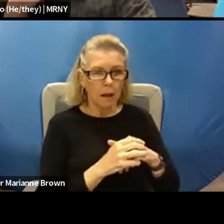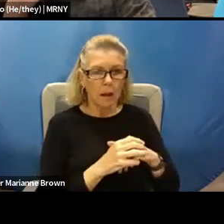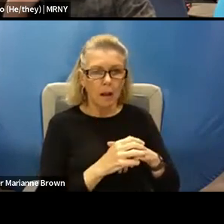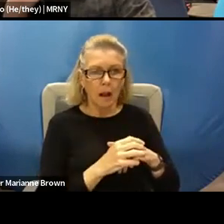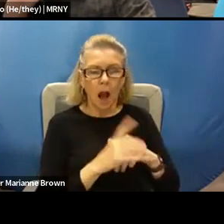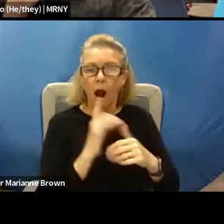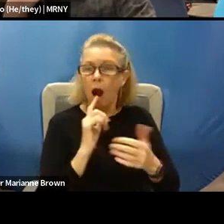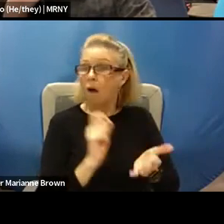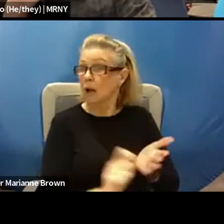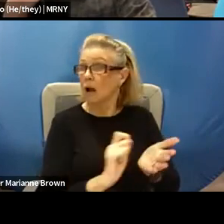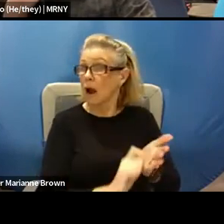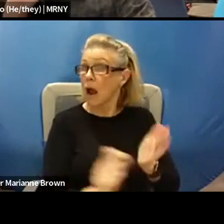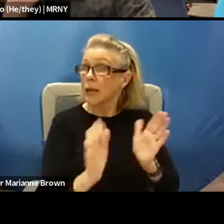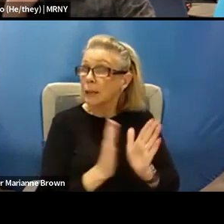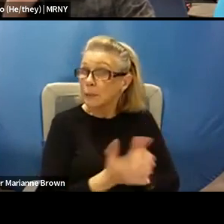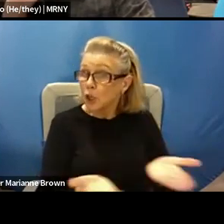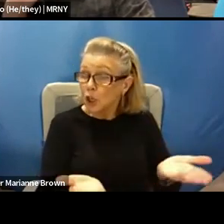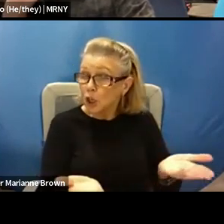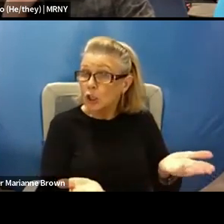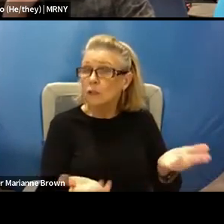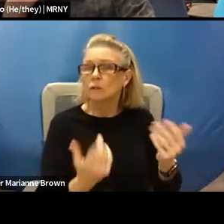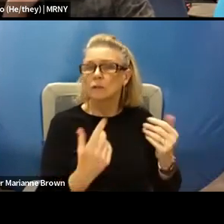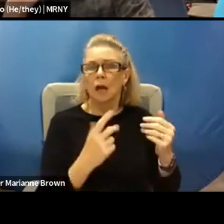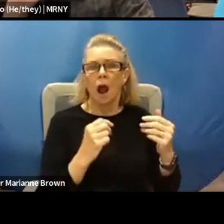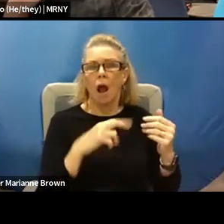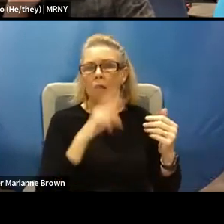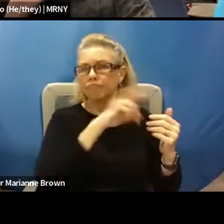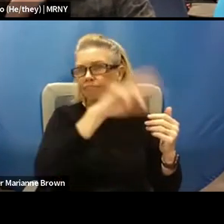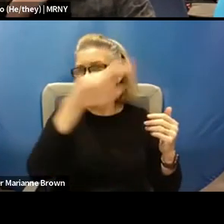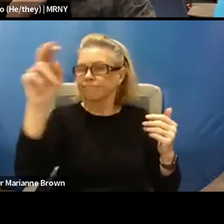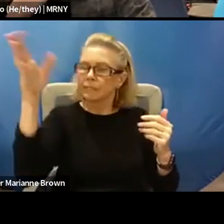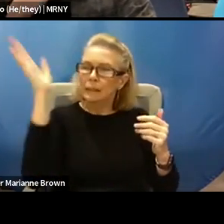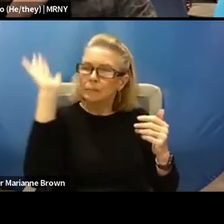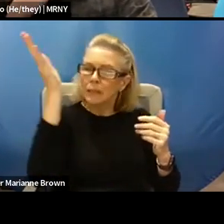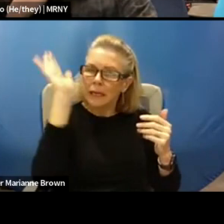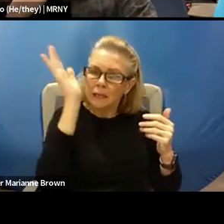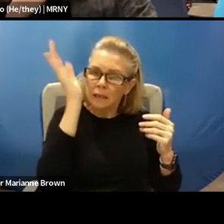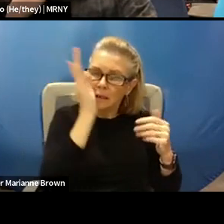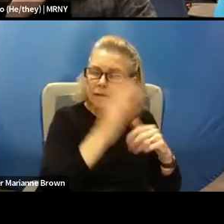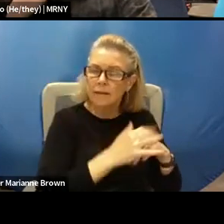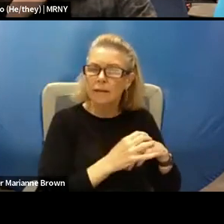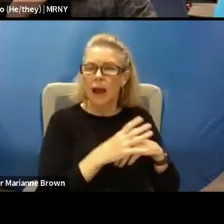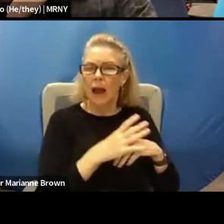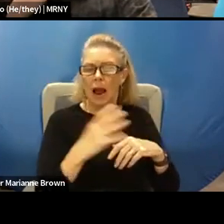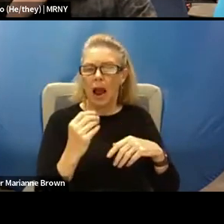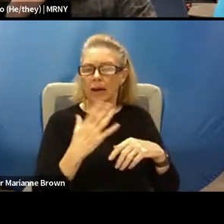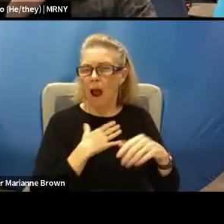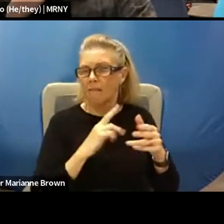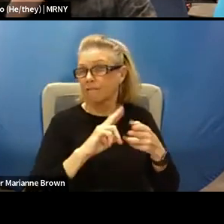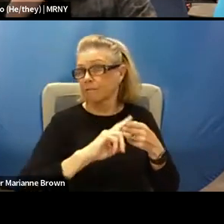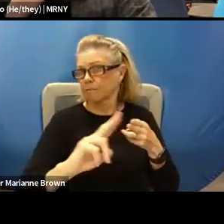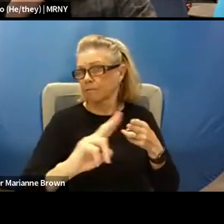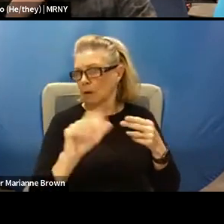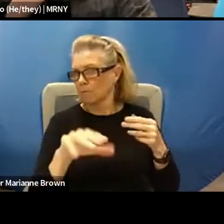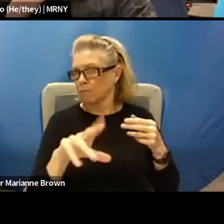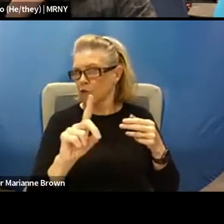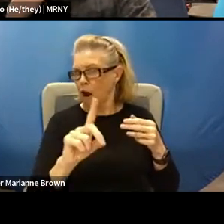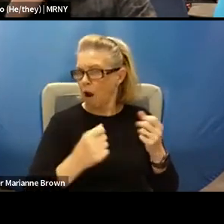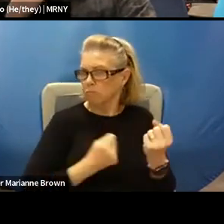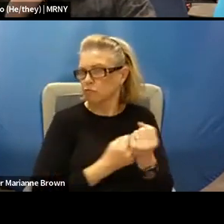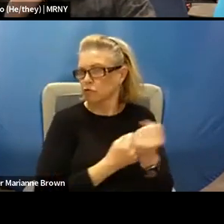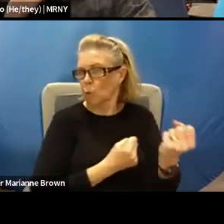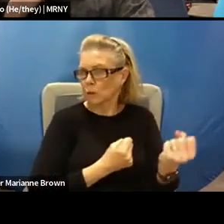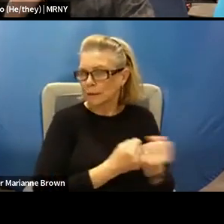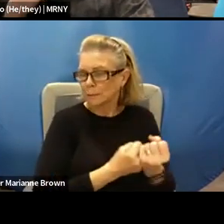are writing books and are going on speaking tours and have brand endorsements and are